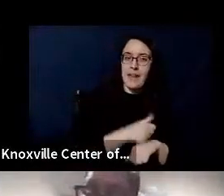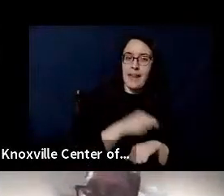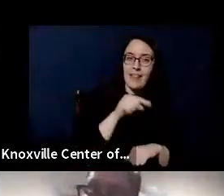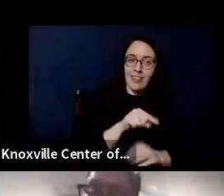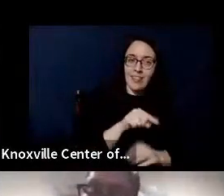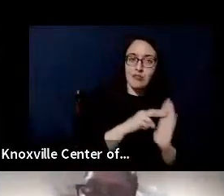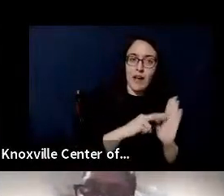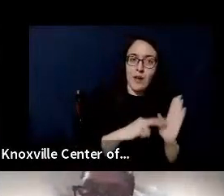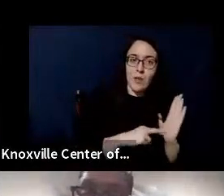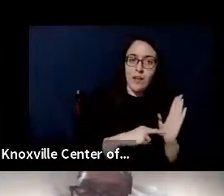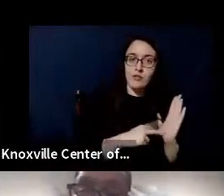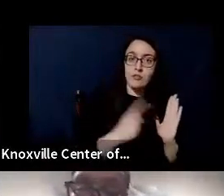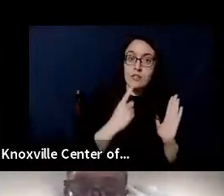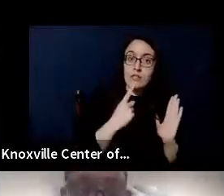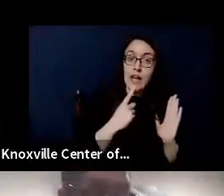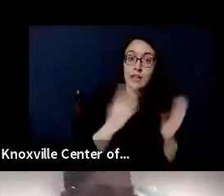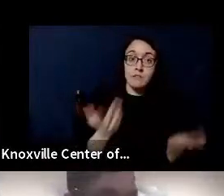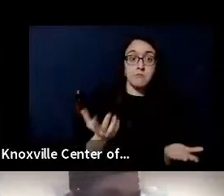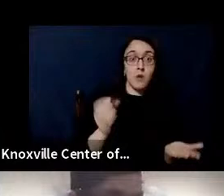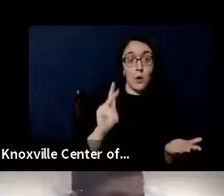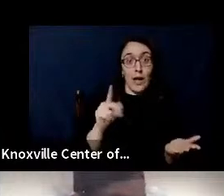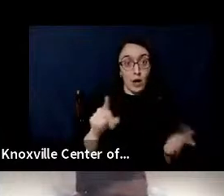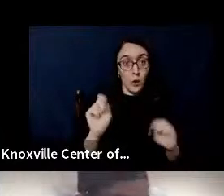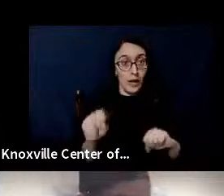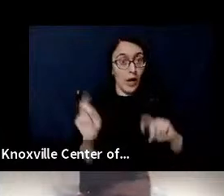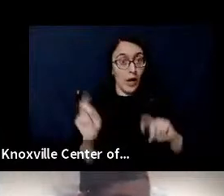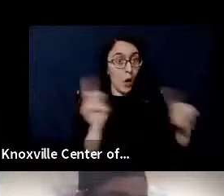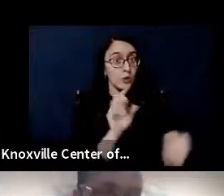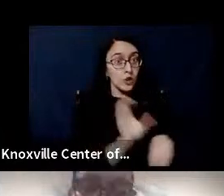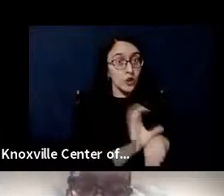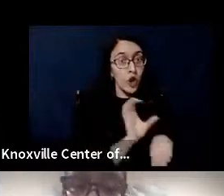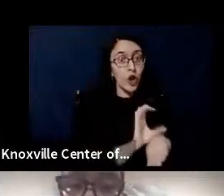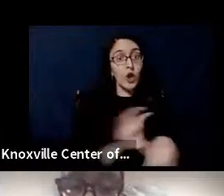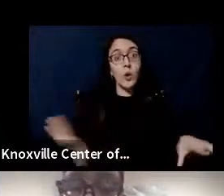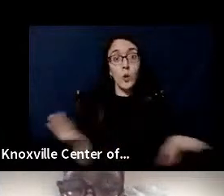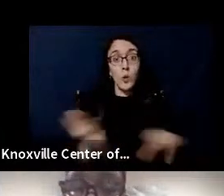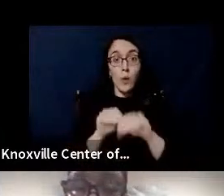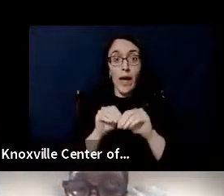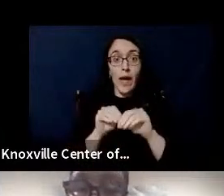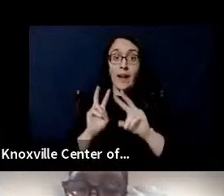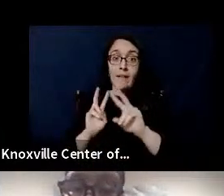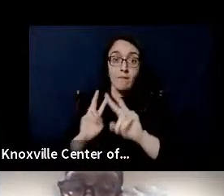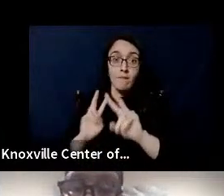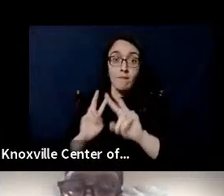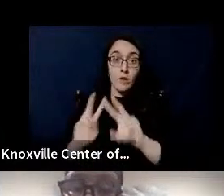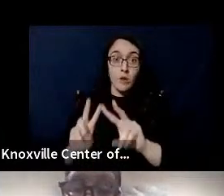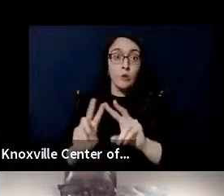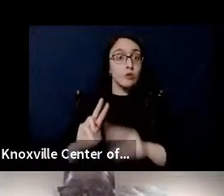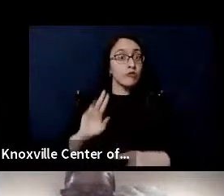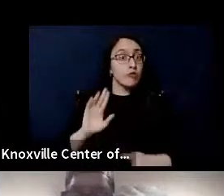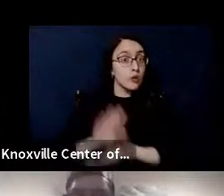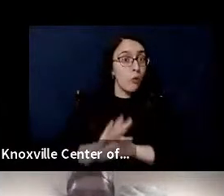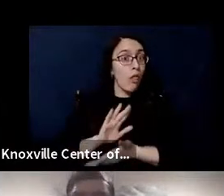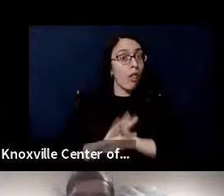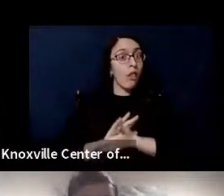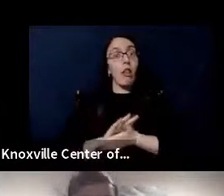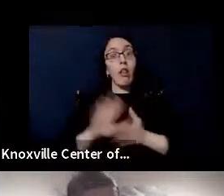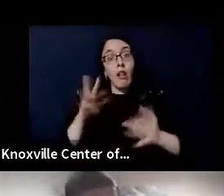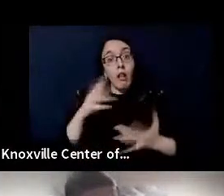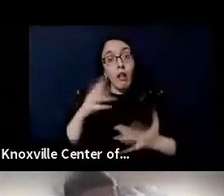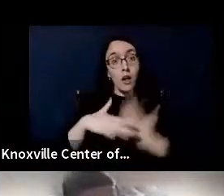which says, look, people, you can go to church, go to weddings, go to funerals, go to school, gather in your